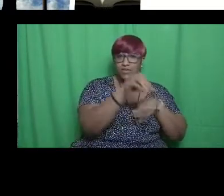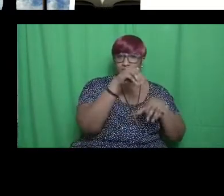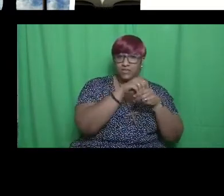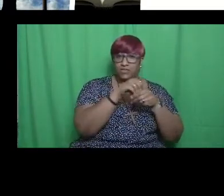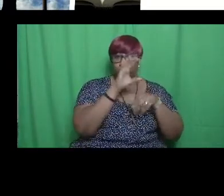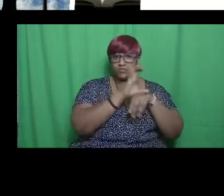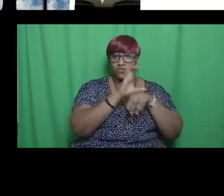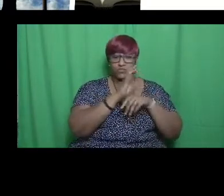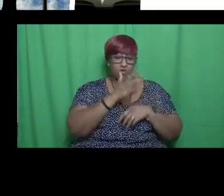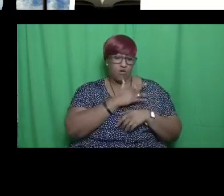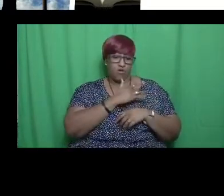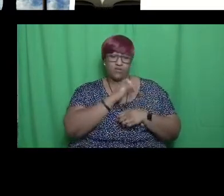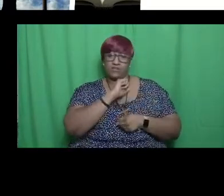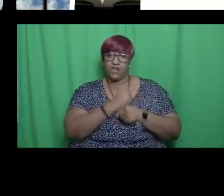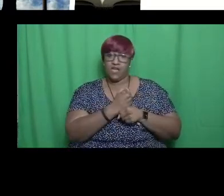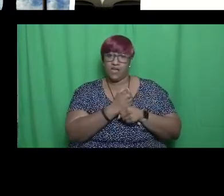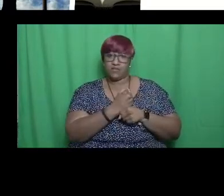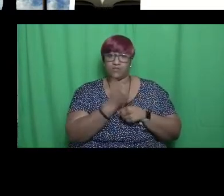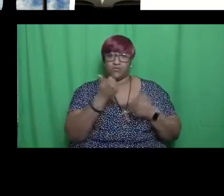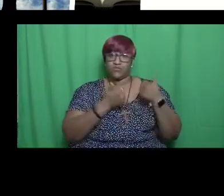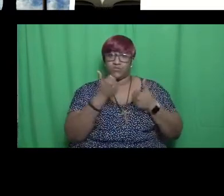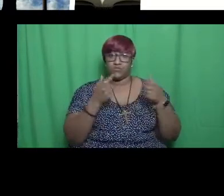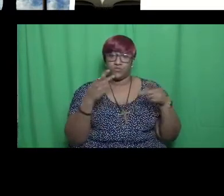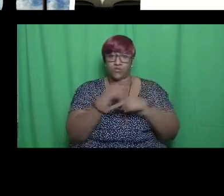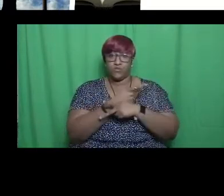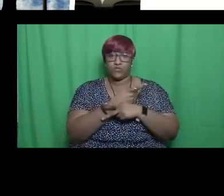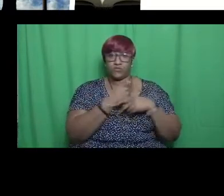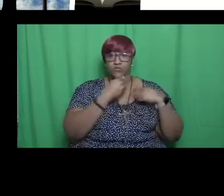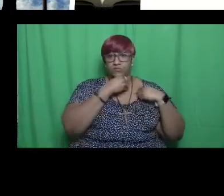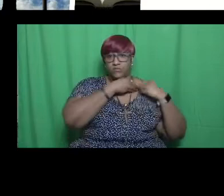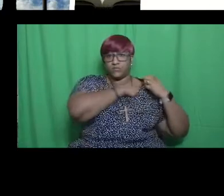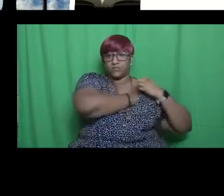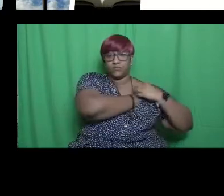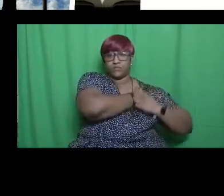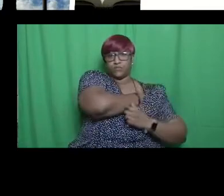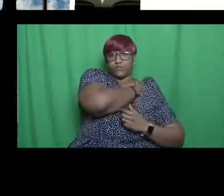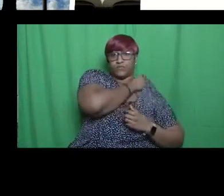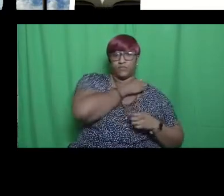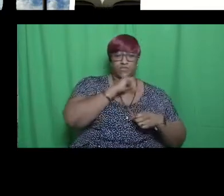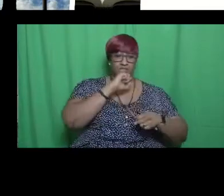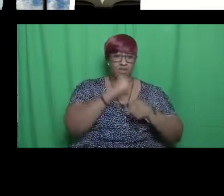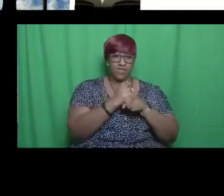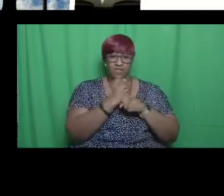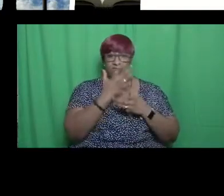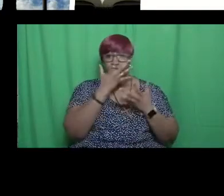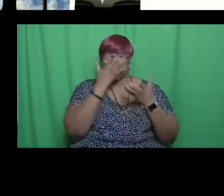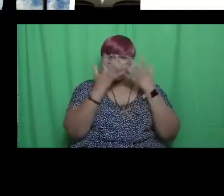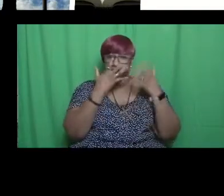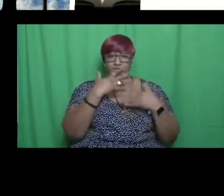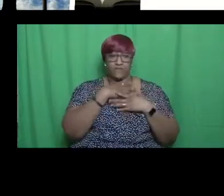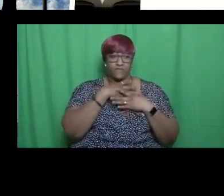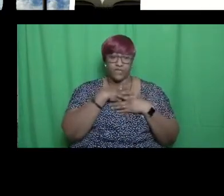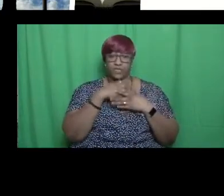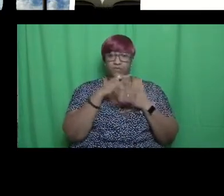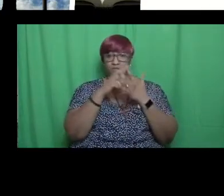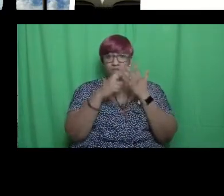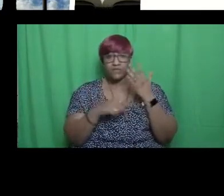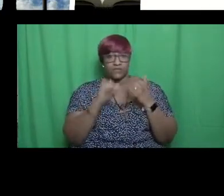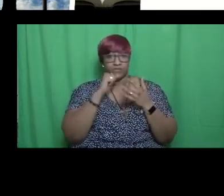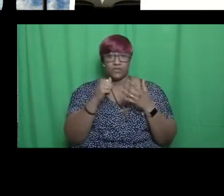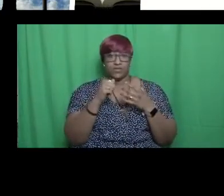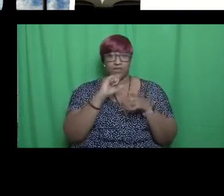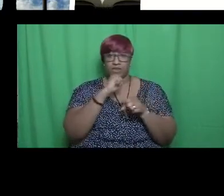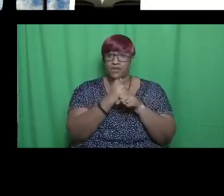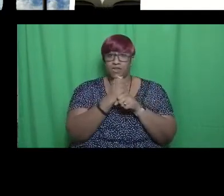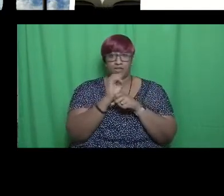up? Which is worse? Locked up with bitterness and anger and fear. And you know what? They weren't locked